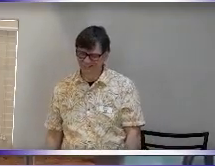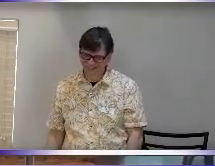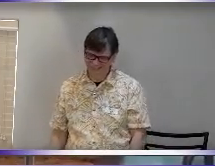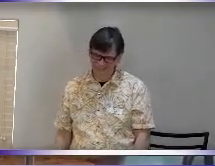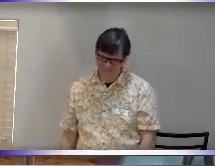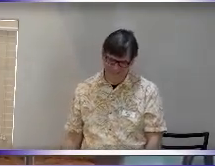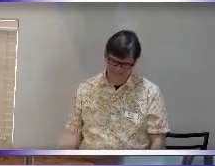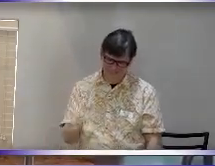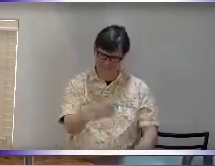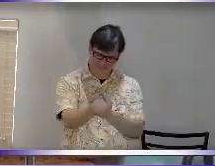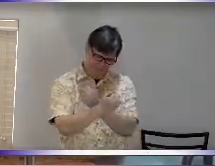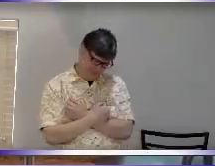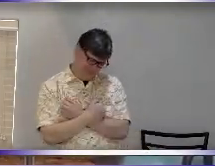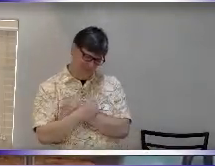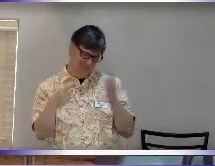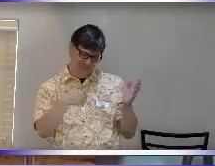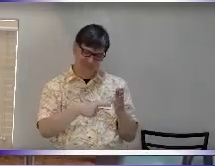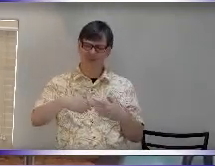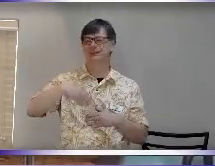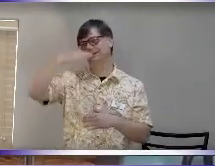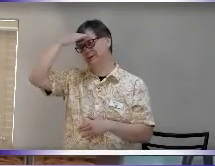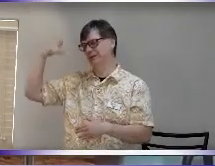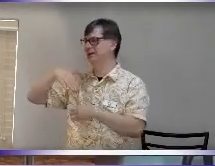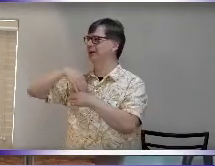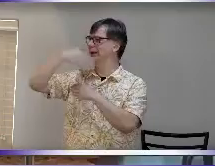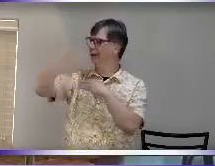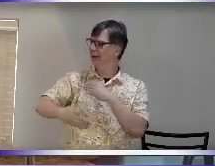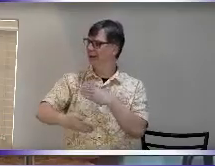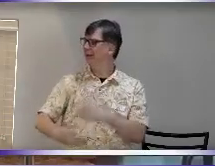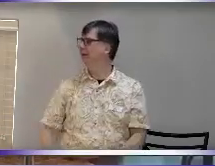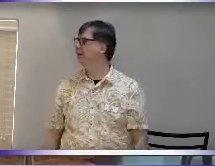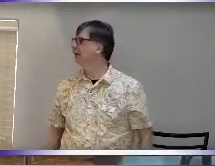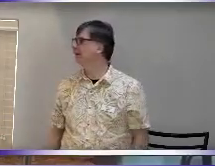As we embrace this, we look out and we say,